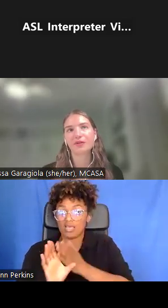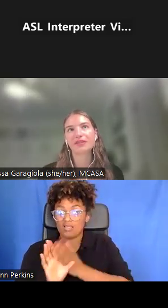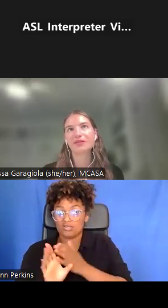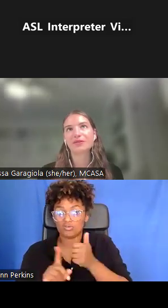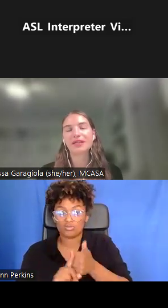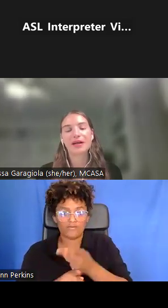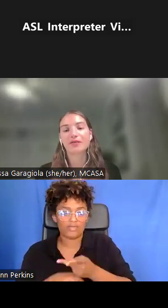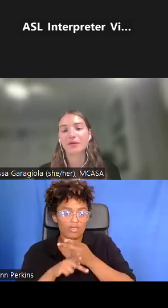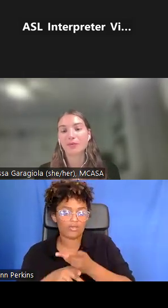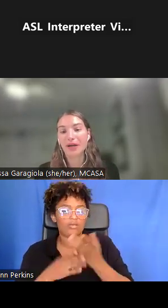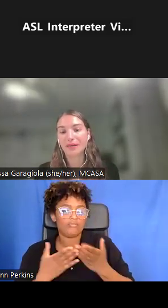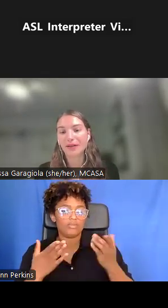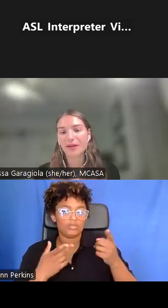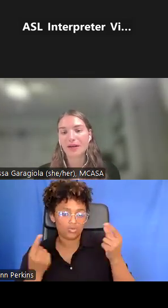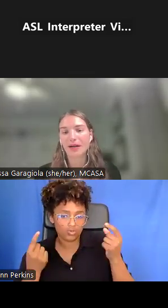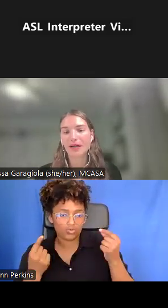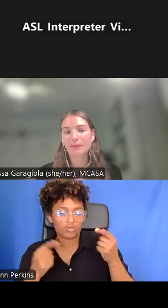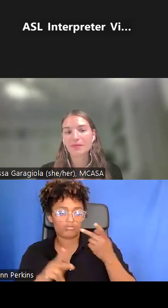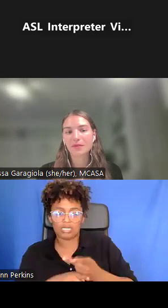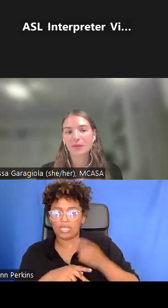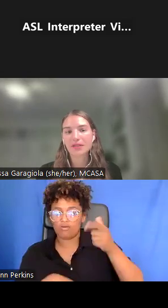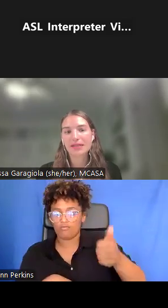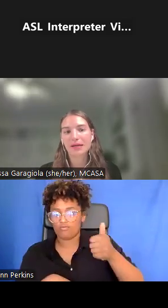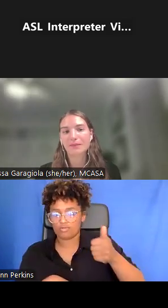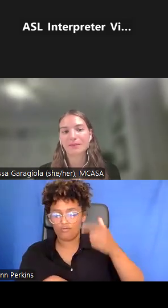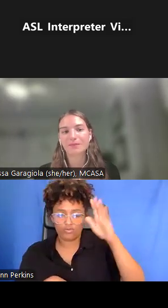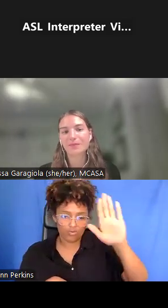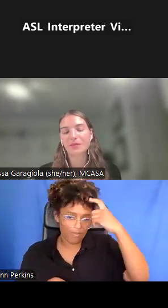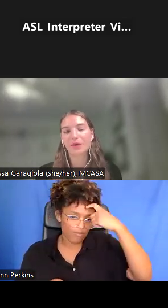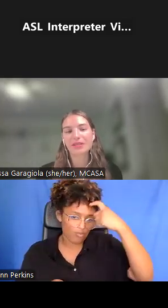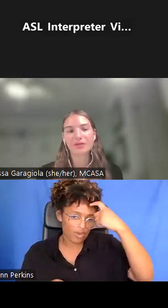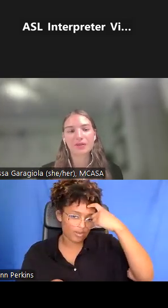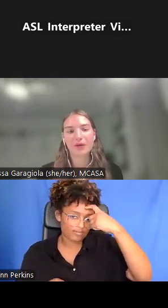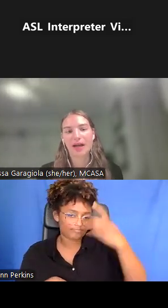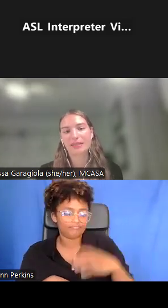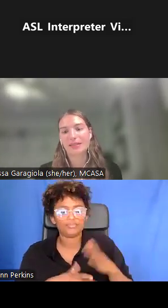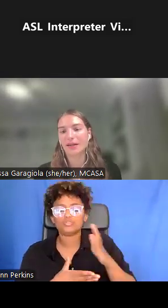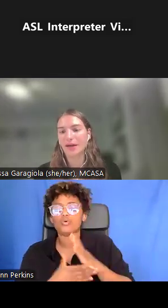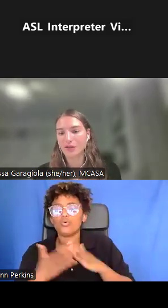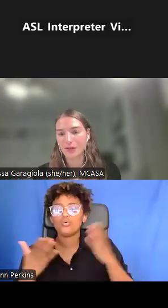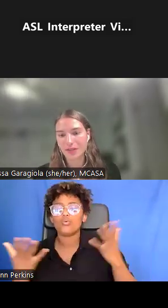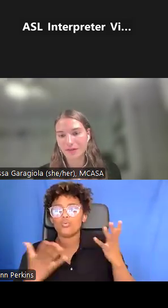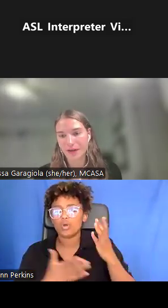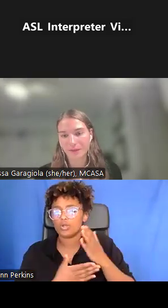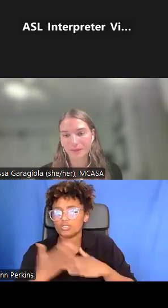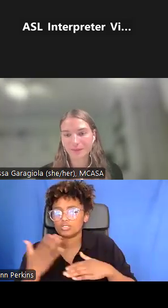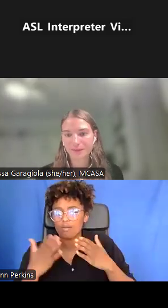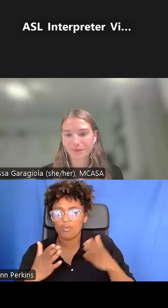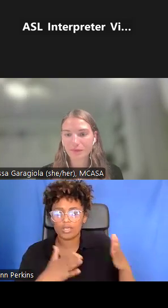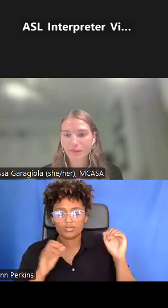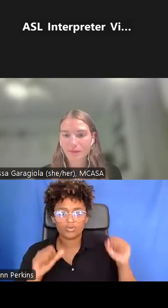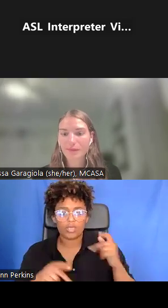that you're doing to take care of your brain. So what are some ways that you can practice psychological self-care?